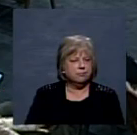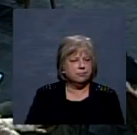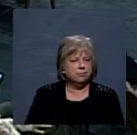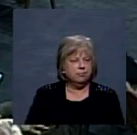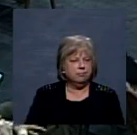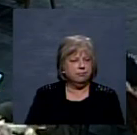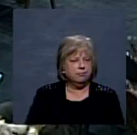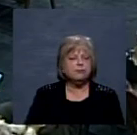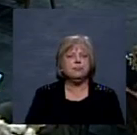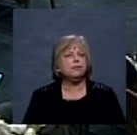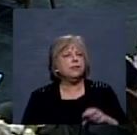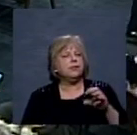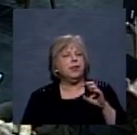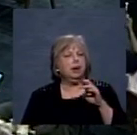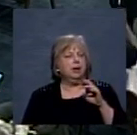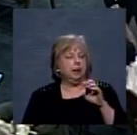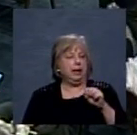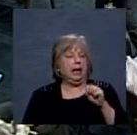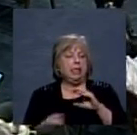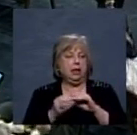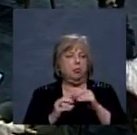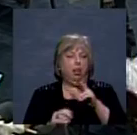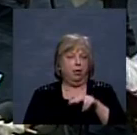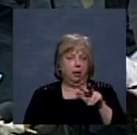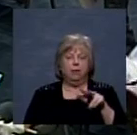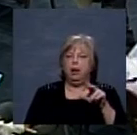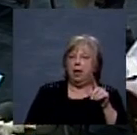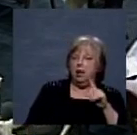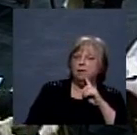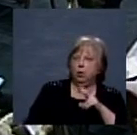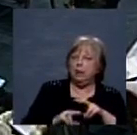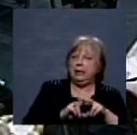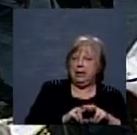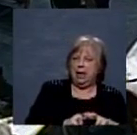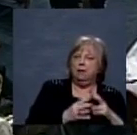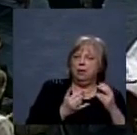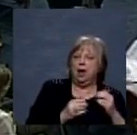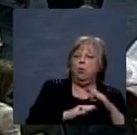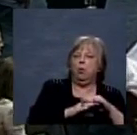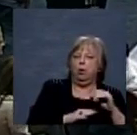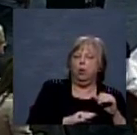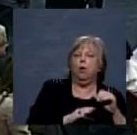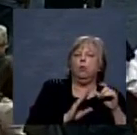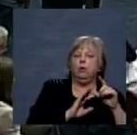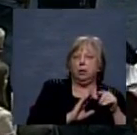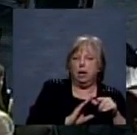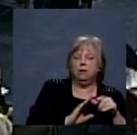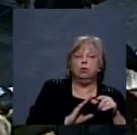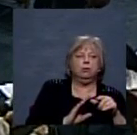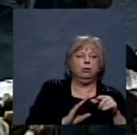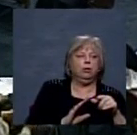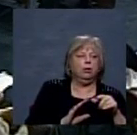second. Yeah, it's item 33. Item 33. Yeah, if you'll just have a seat, please. We'll call you up on this.